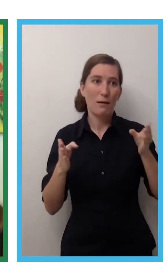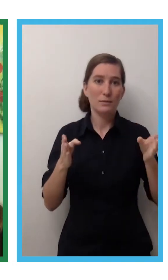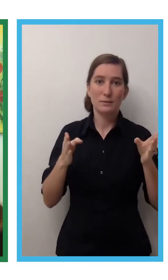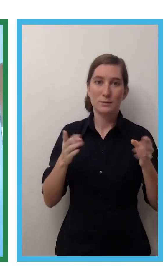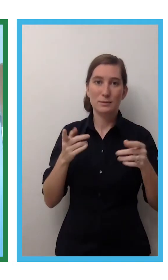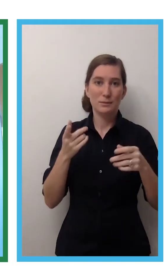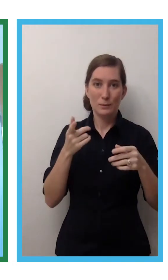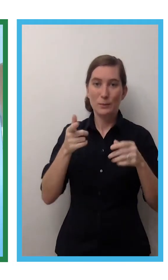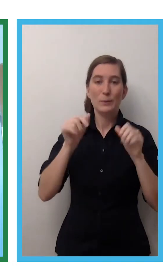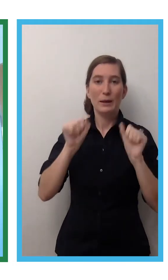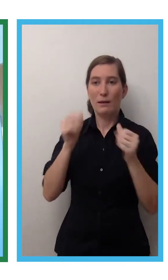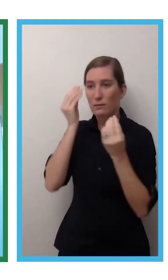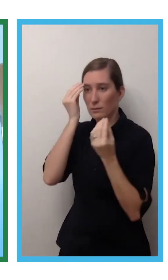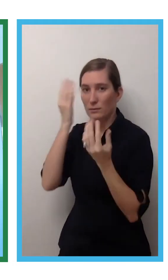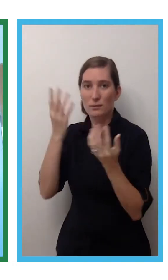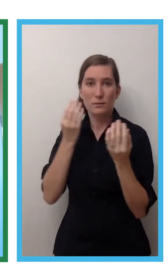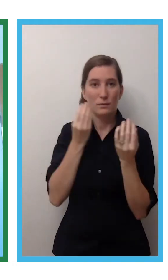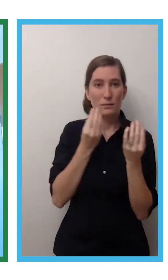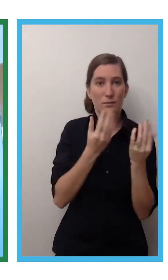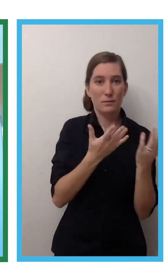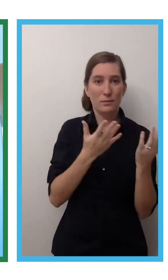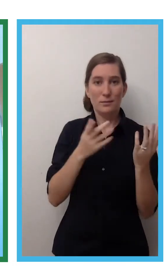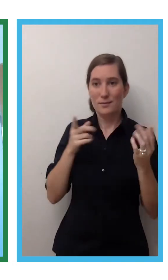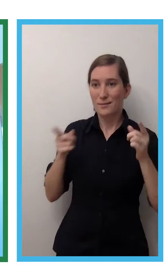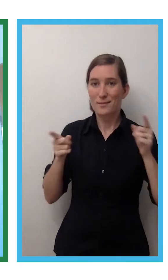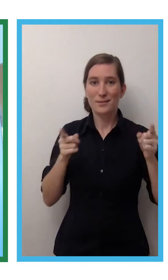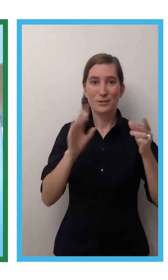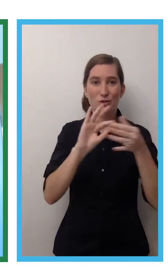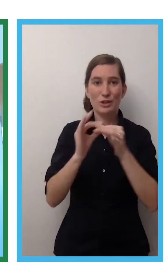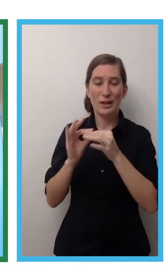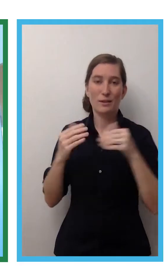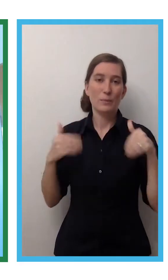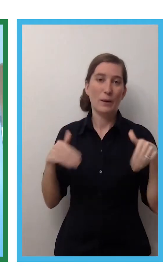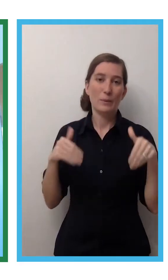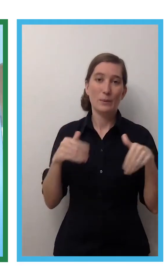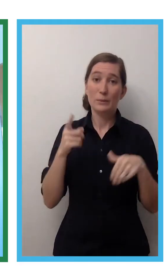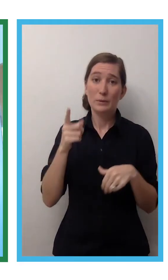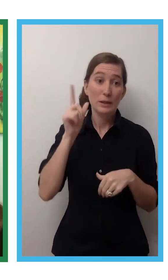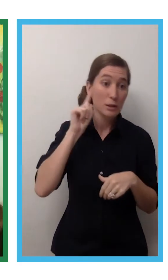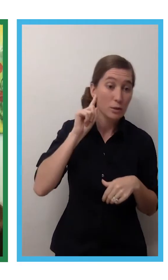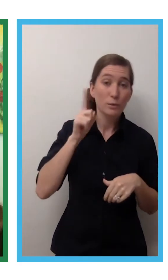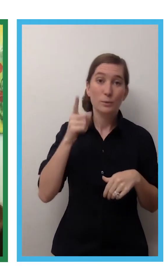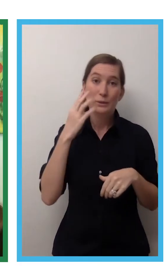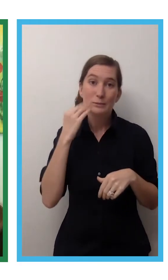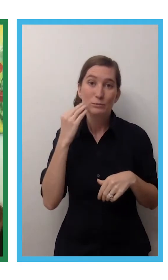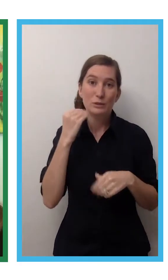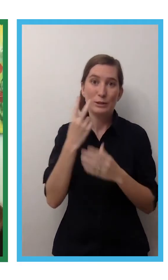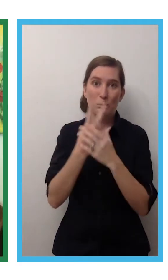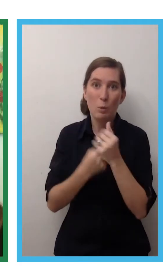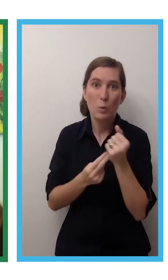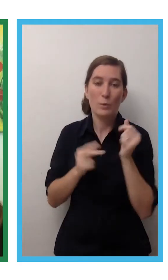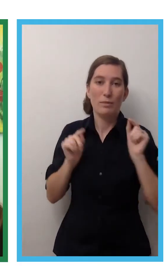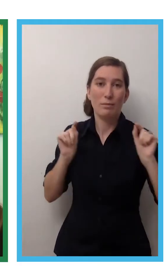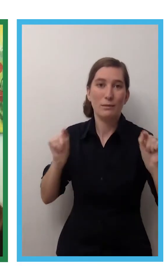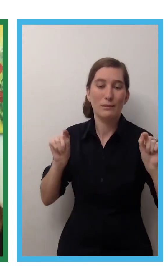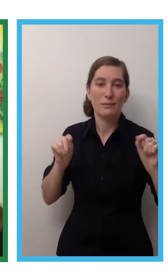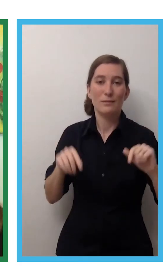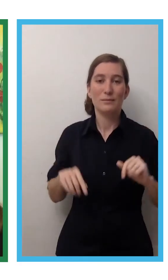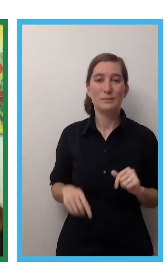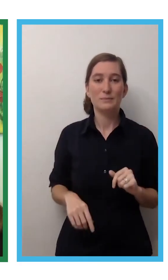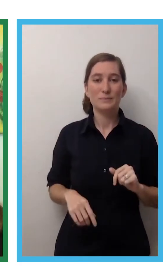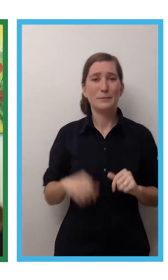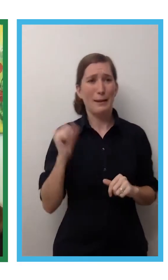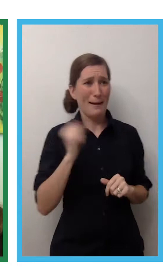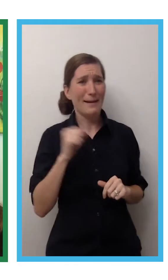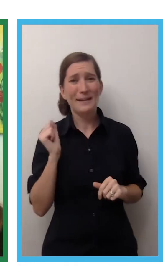of the equation, because you're hearing and experiencing both ends of it. So that's an excellent way to do it. It does. Yeah.